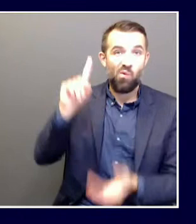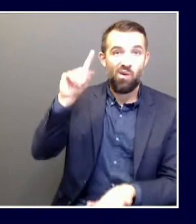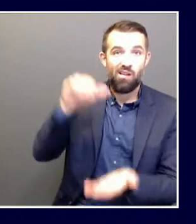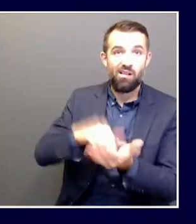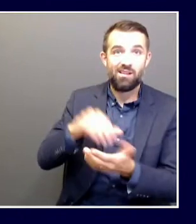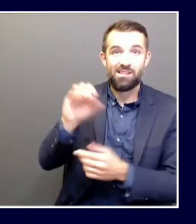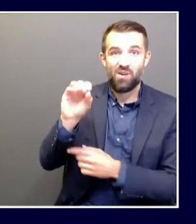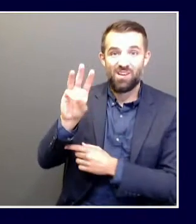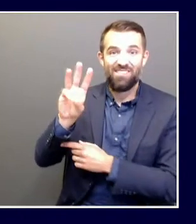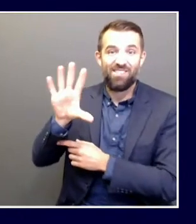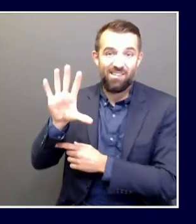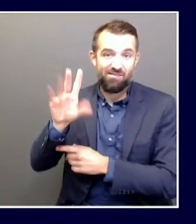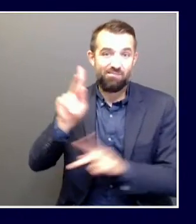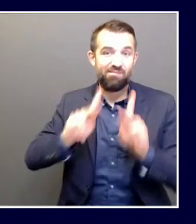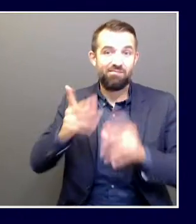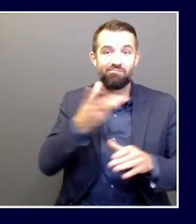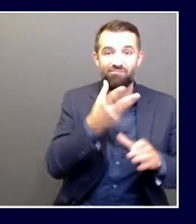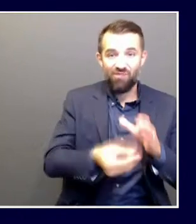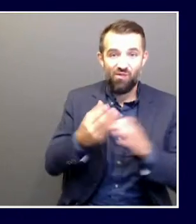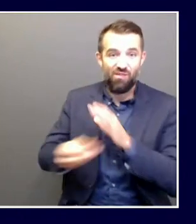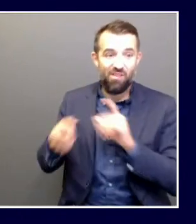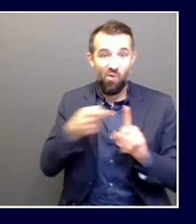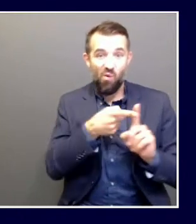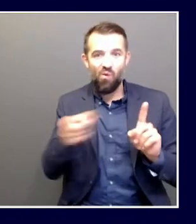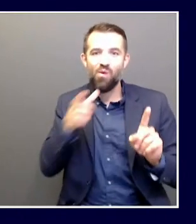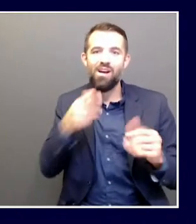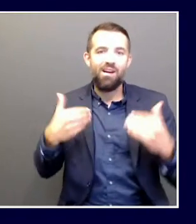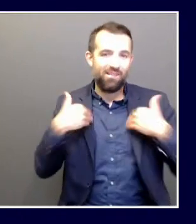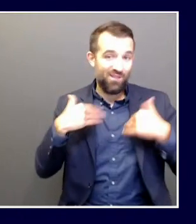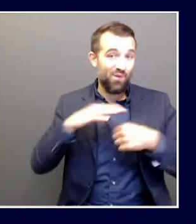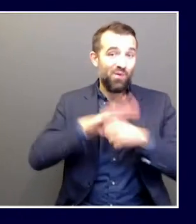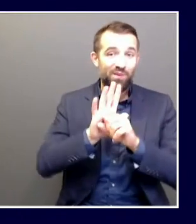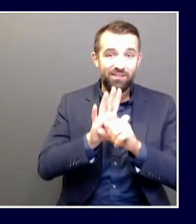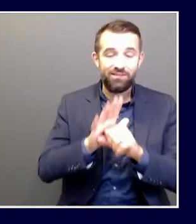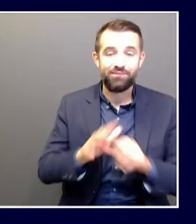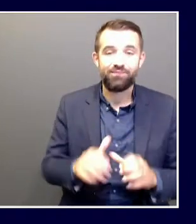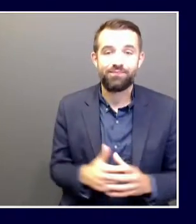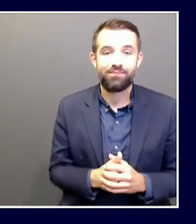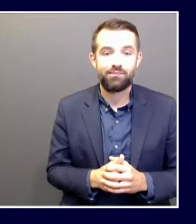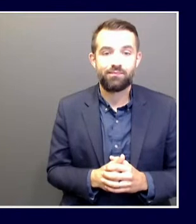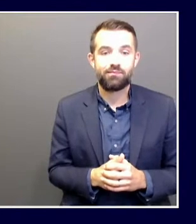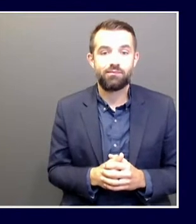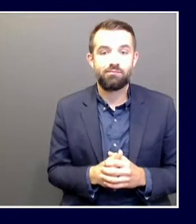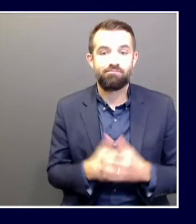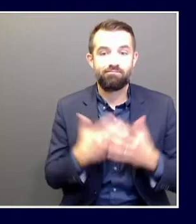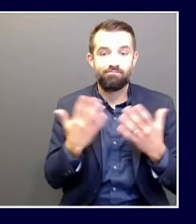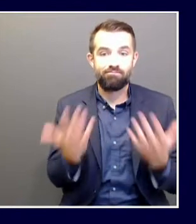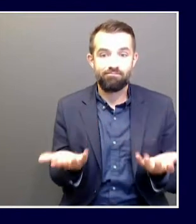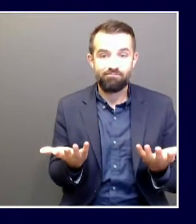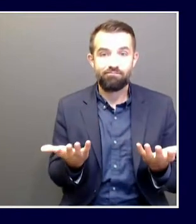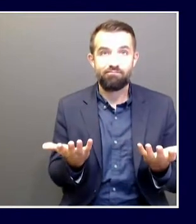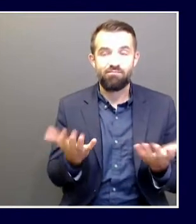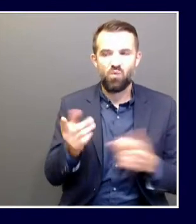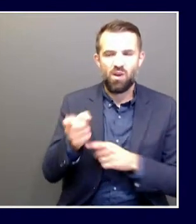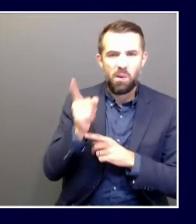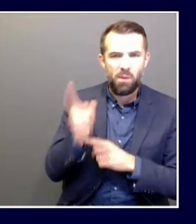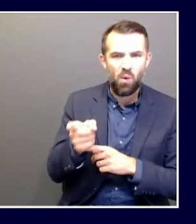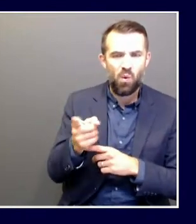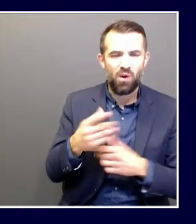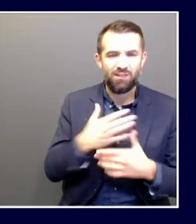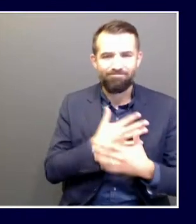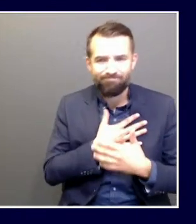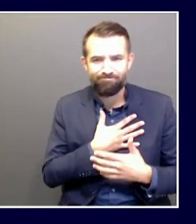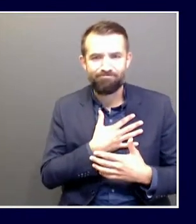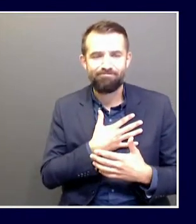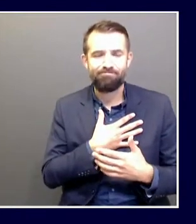the beginning of the pandemic. We'd like to take a moment to offer the friends, family members, and